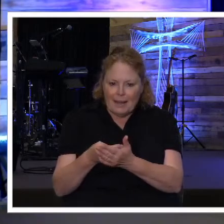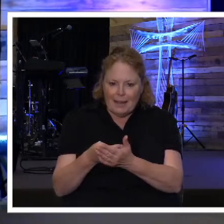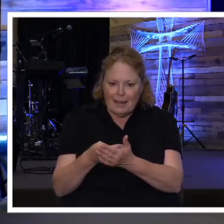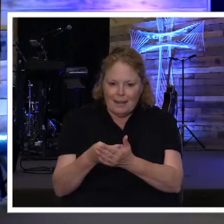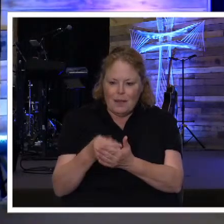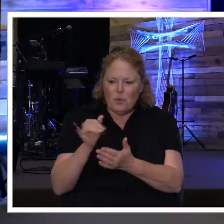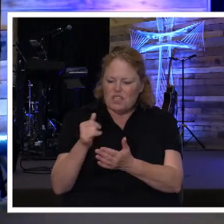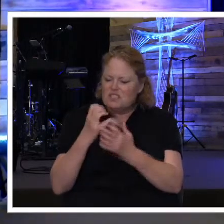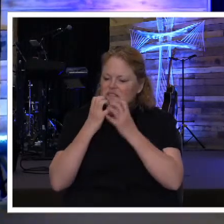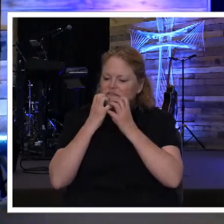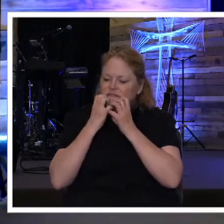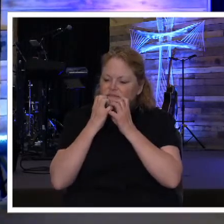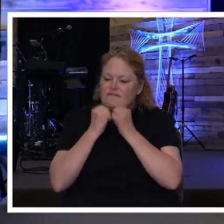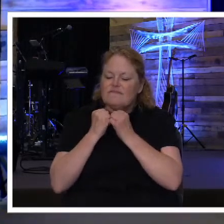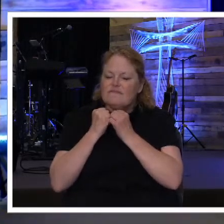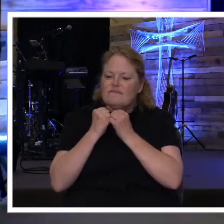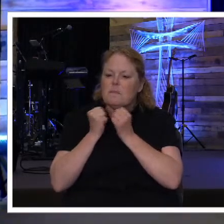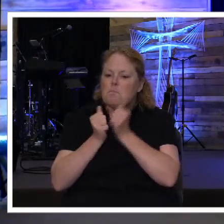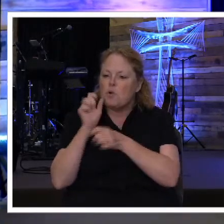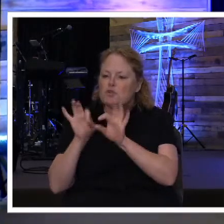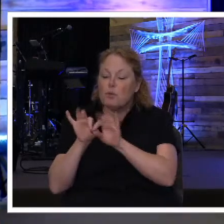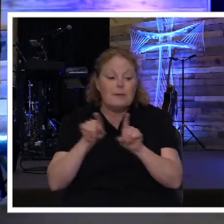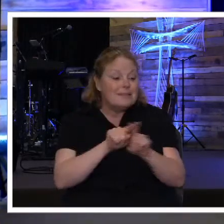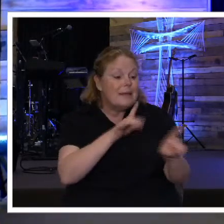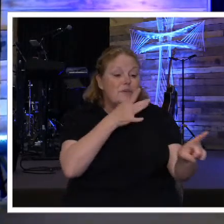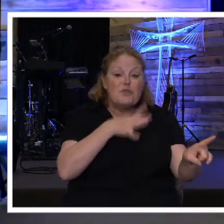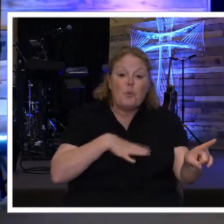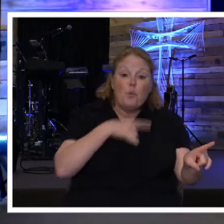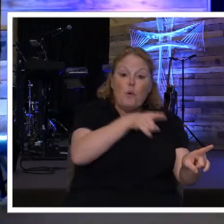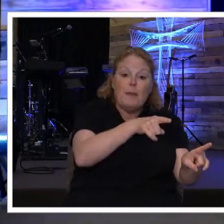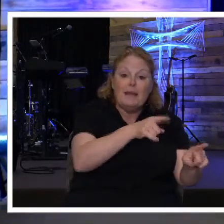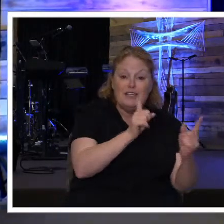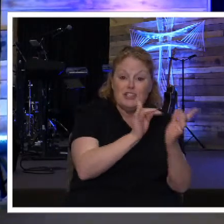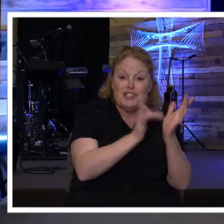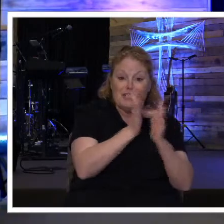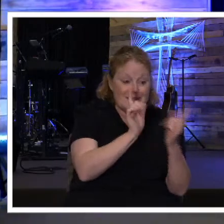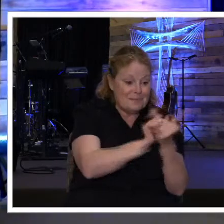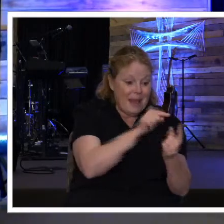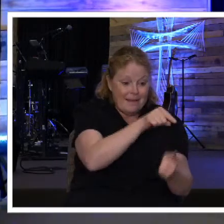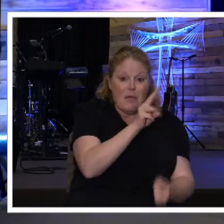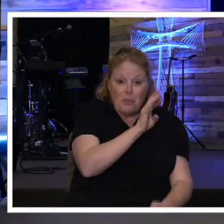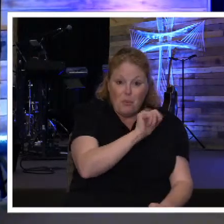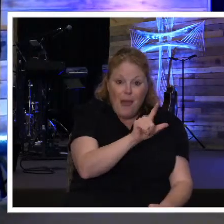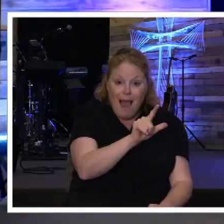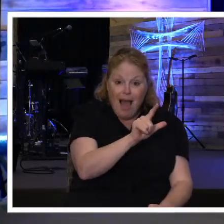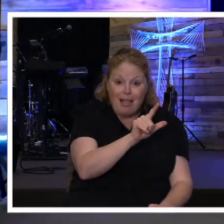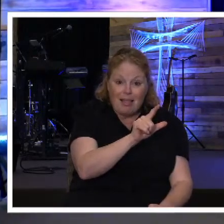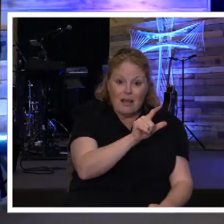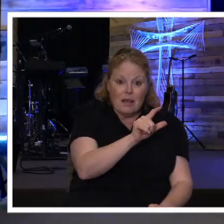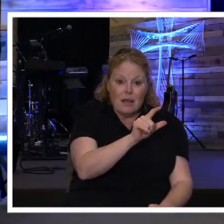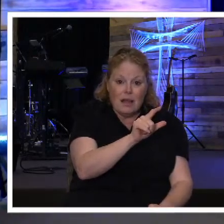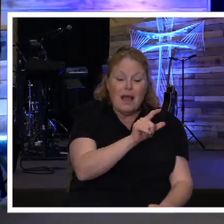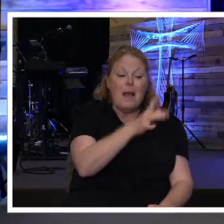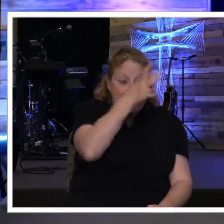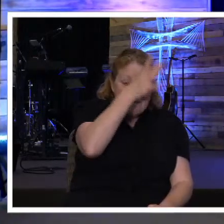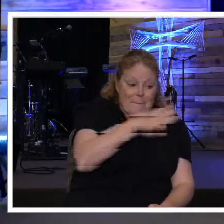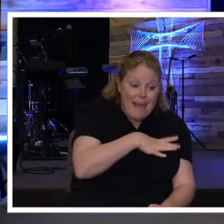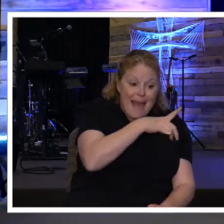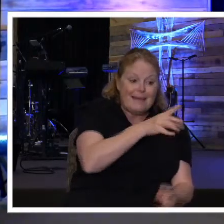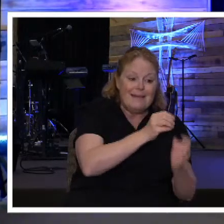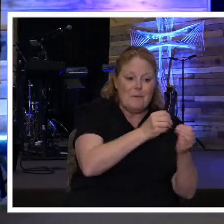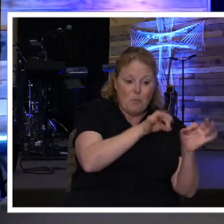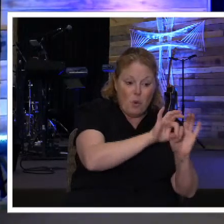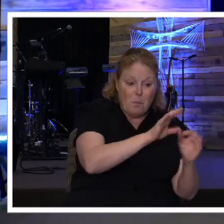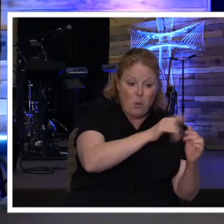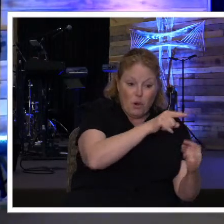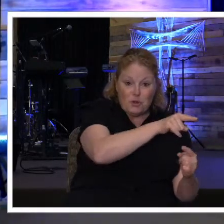well. And in the end, there are many that will say, and I'm speaking this to an American church, there are many that